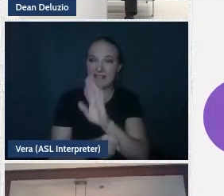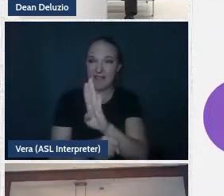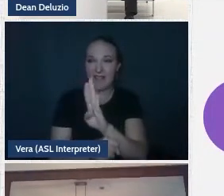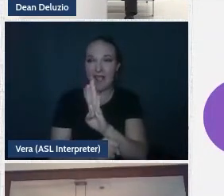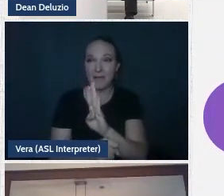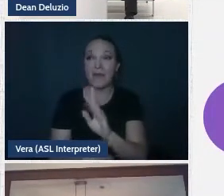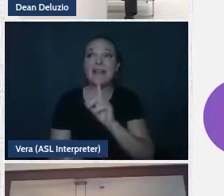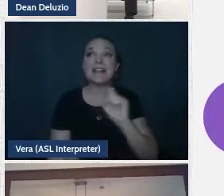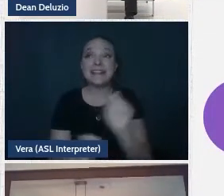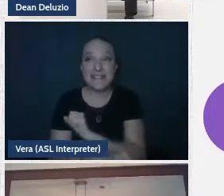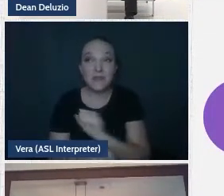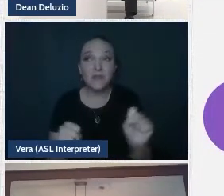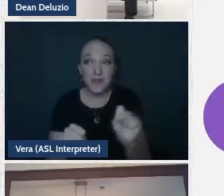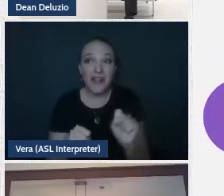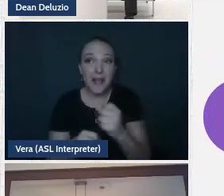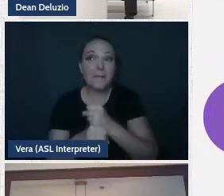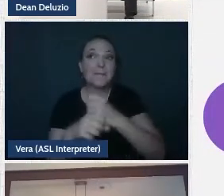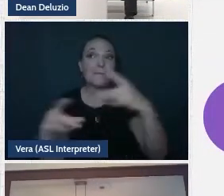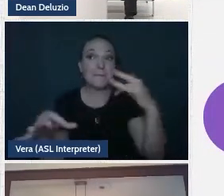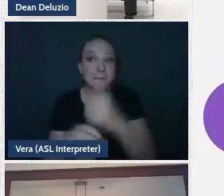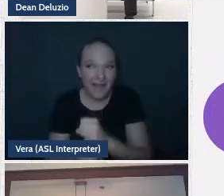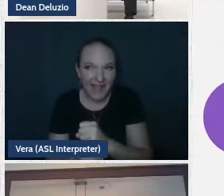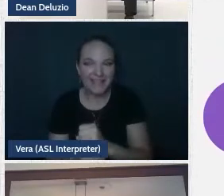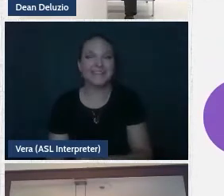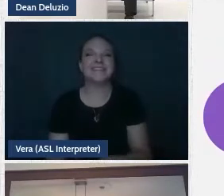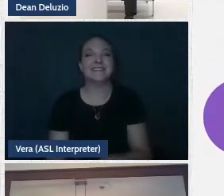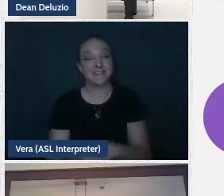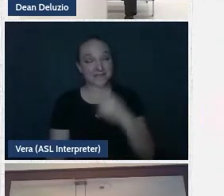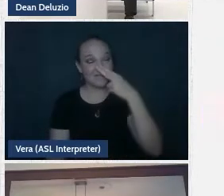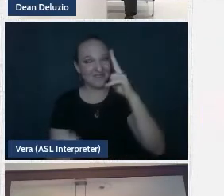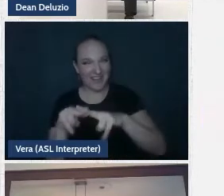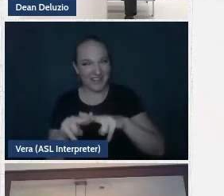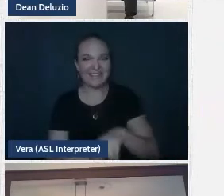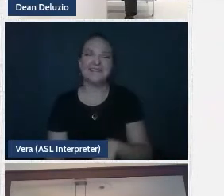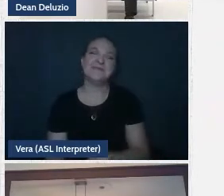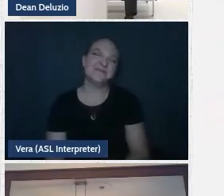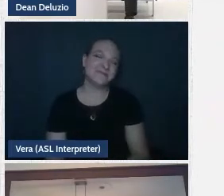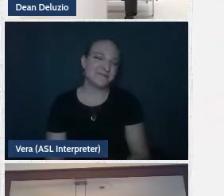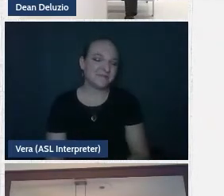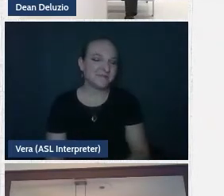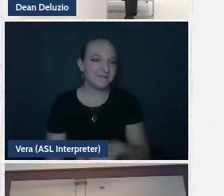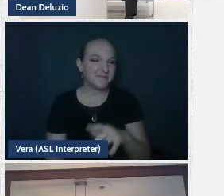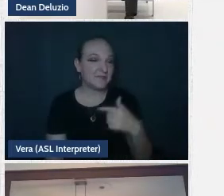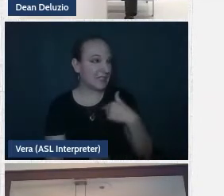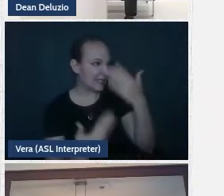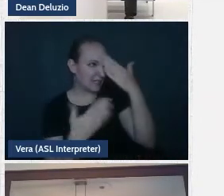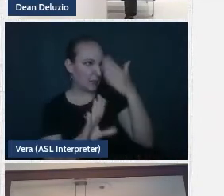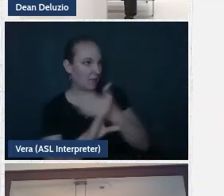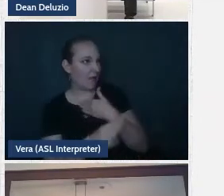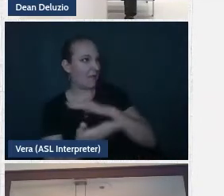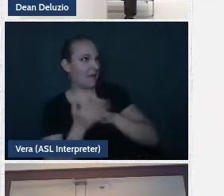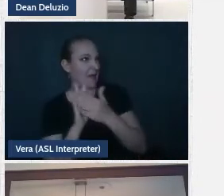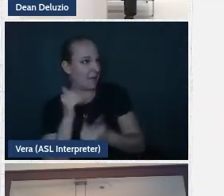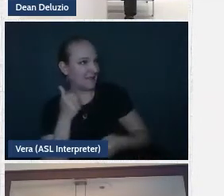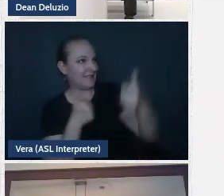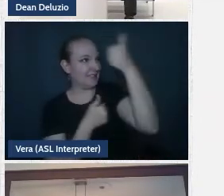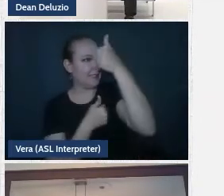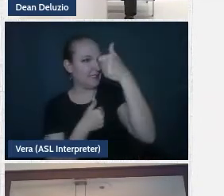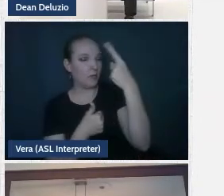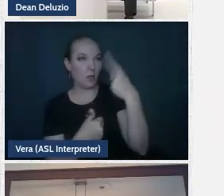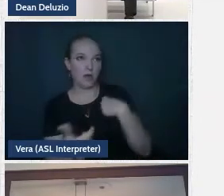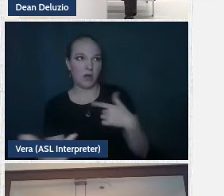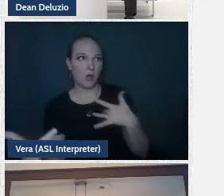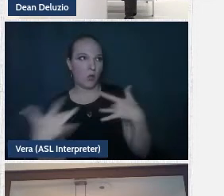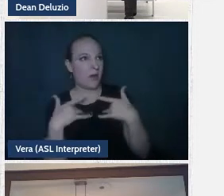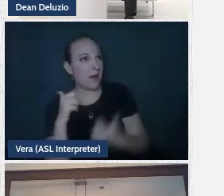blast. That was, Kaz, I did not know about that before I became dean, and I got to tell you, it's one of the things that I worry about